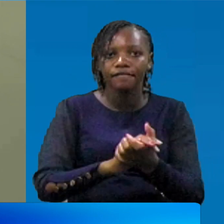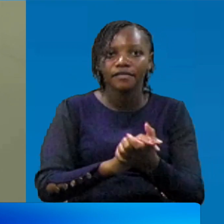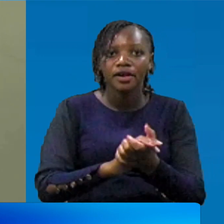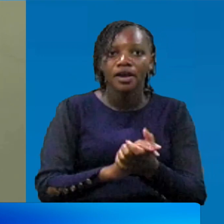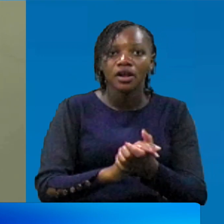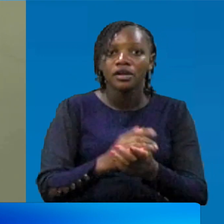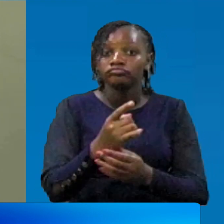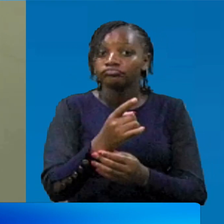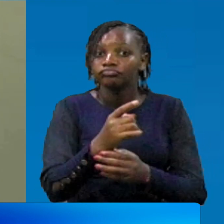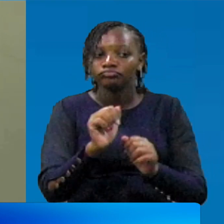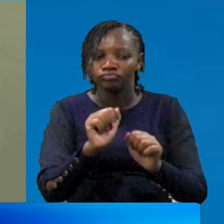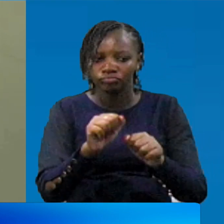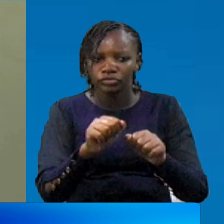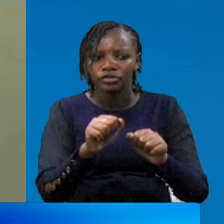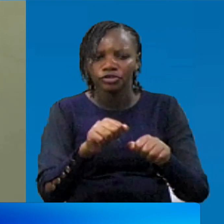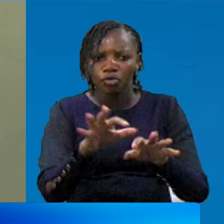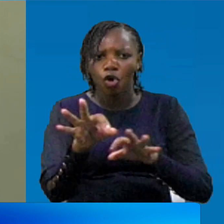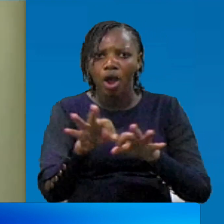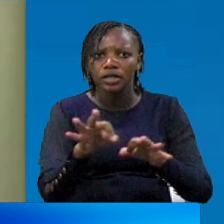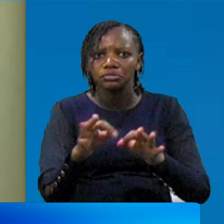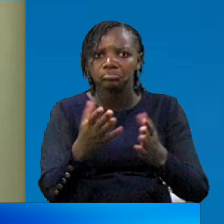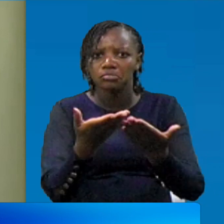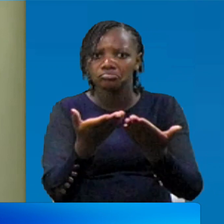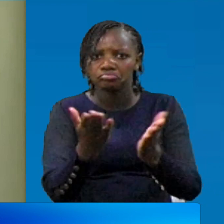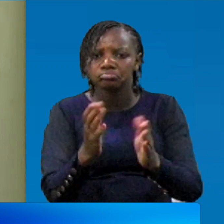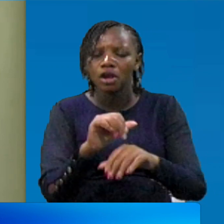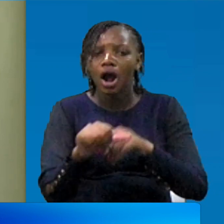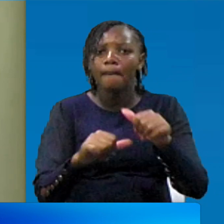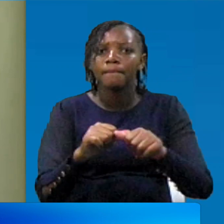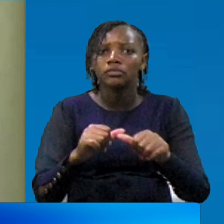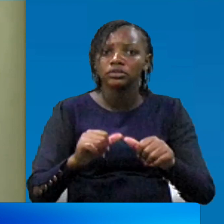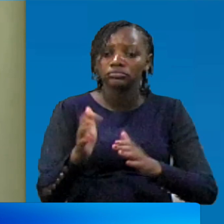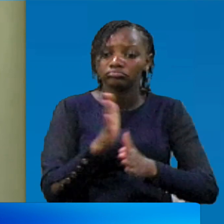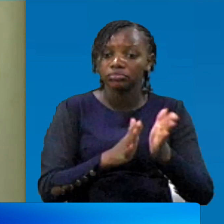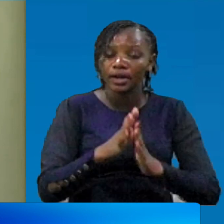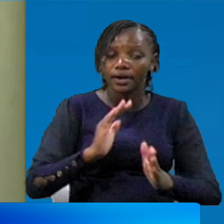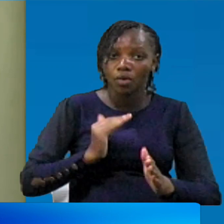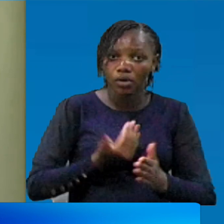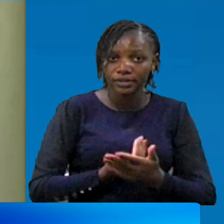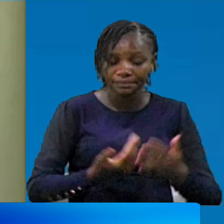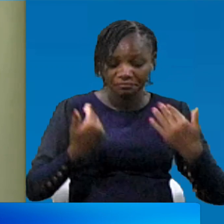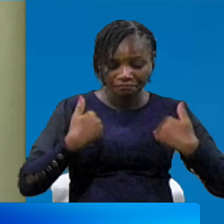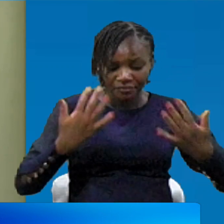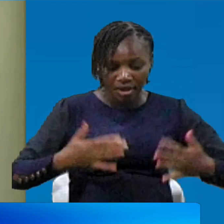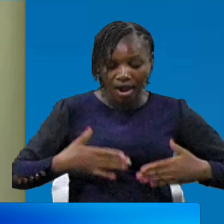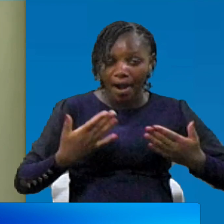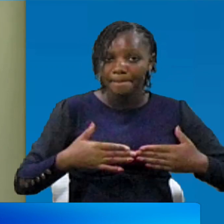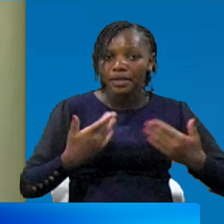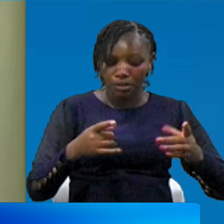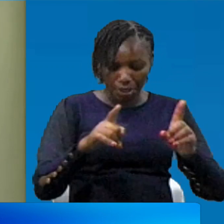be taken through the plan that we had. Yes, I'm very excited to be here. I'm quite happy. I told